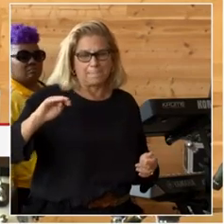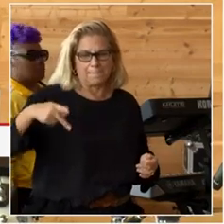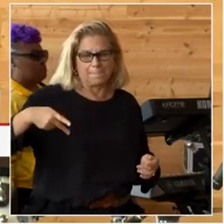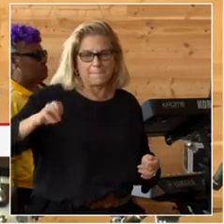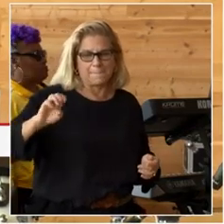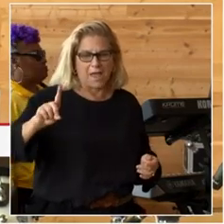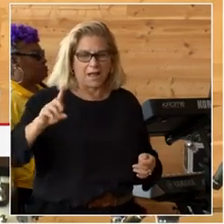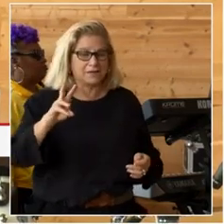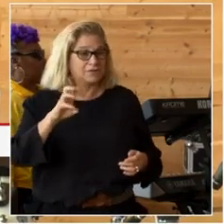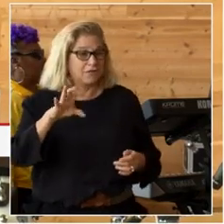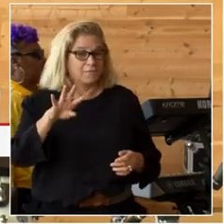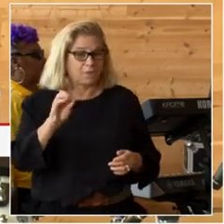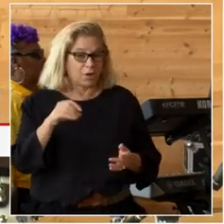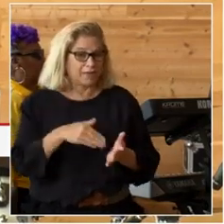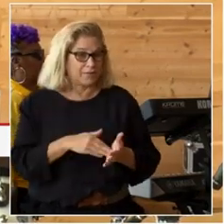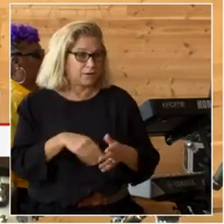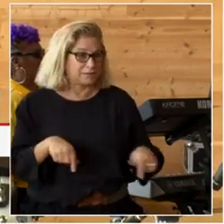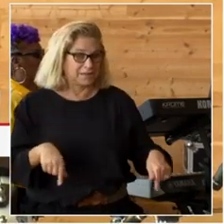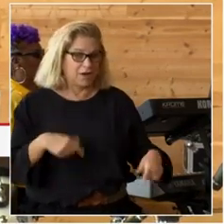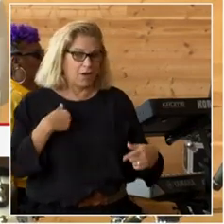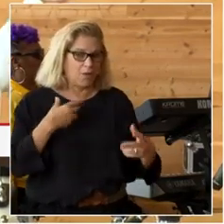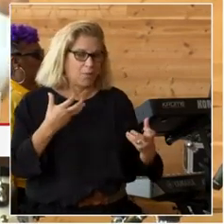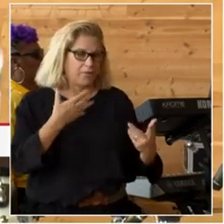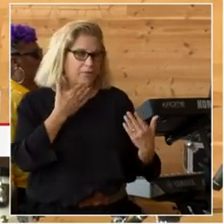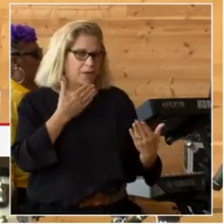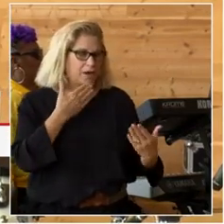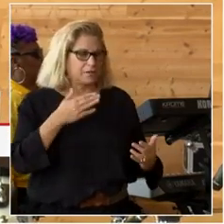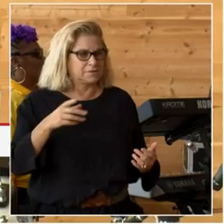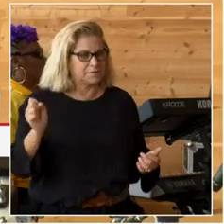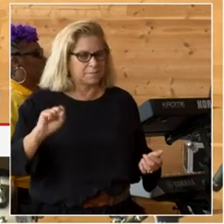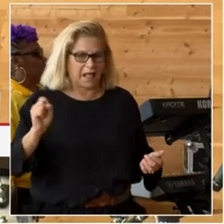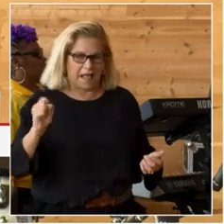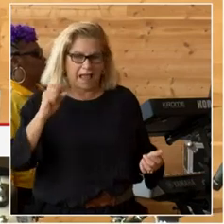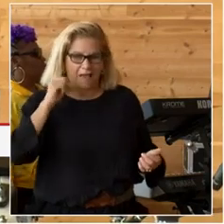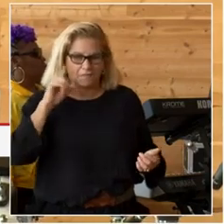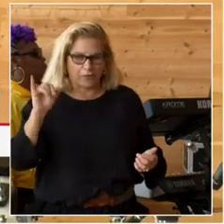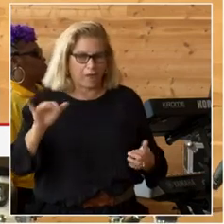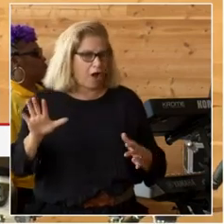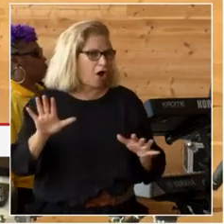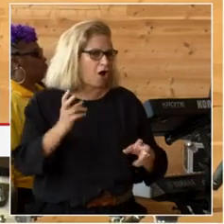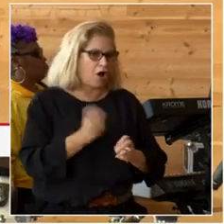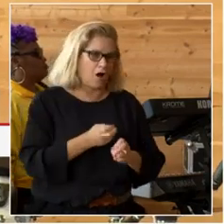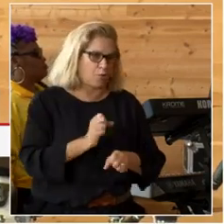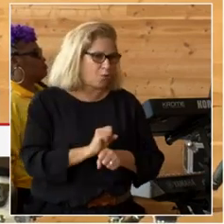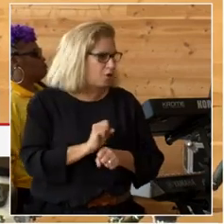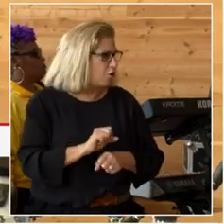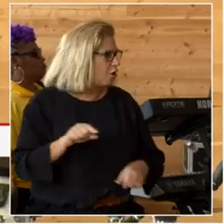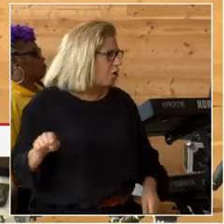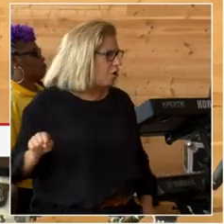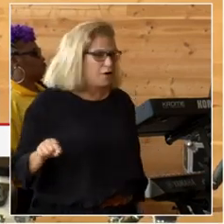$640,000. So thank you, Simbangale, for your hard work. Give her another big round of applause.